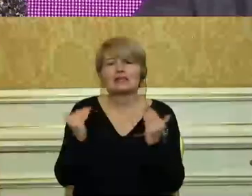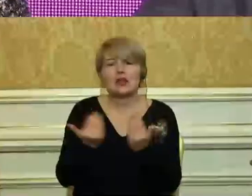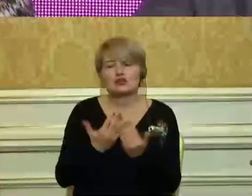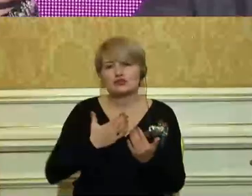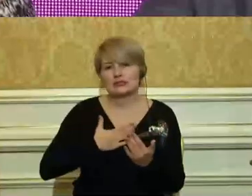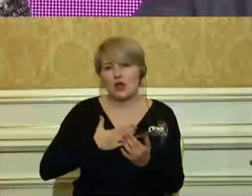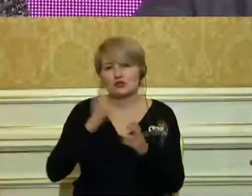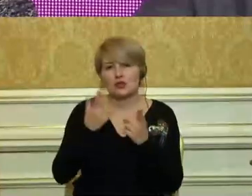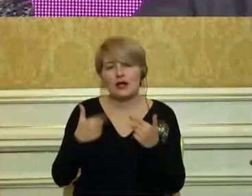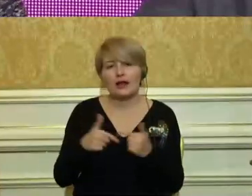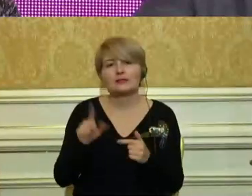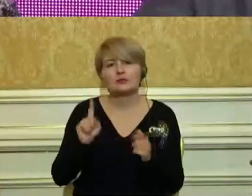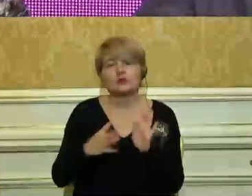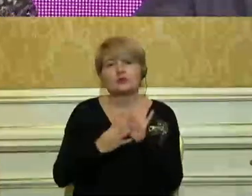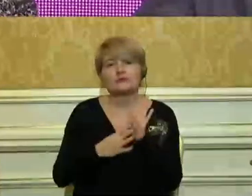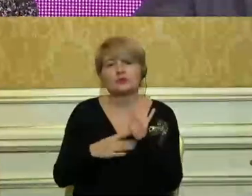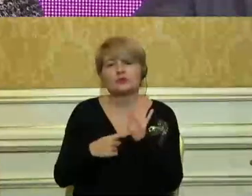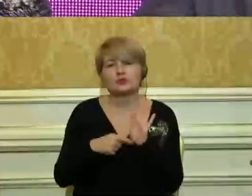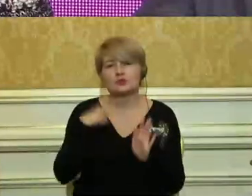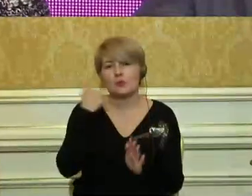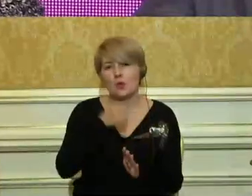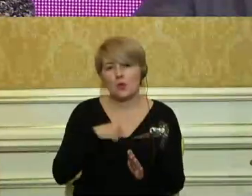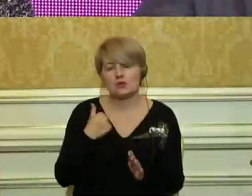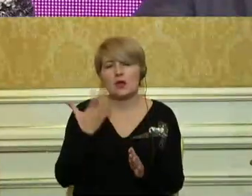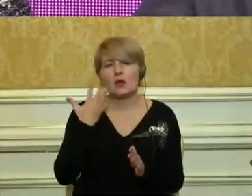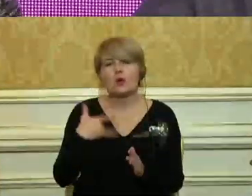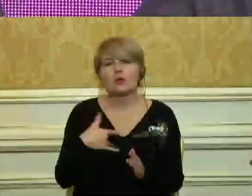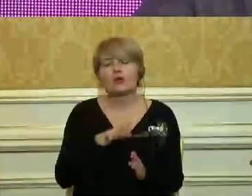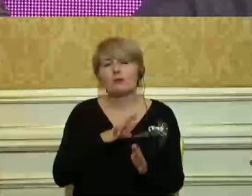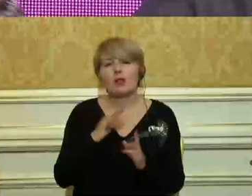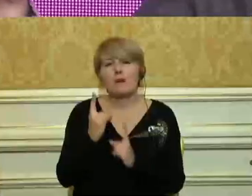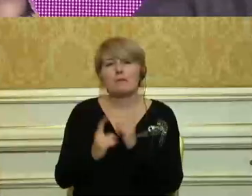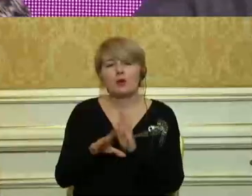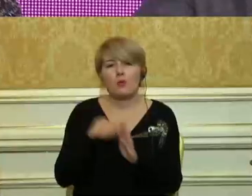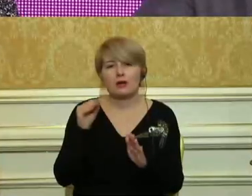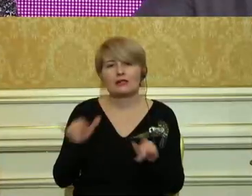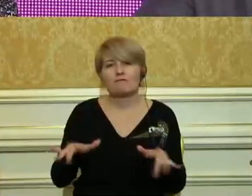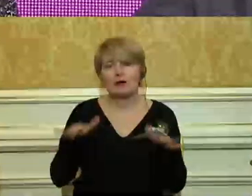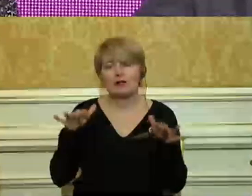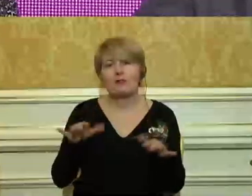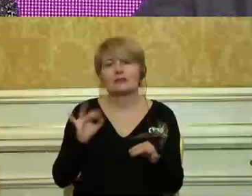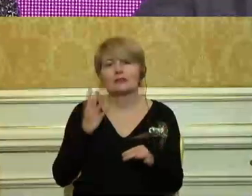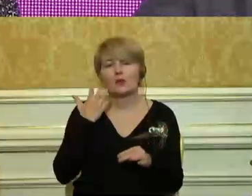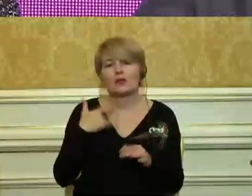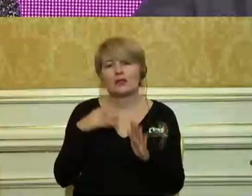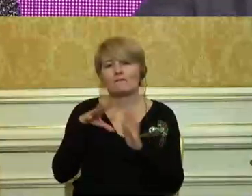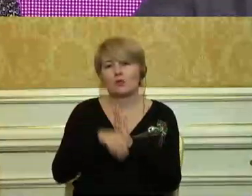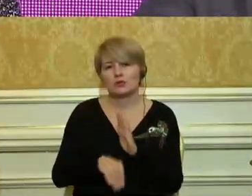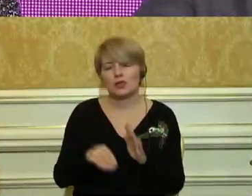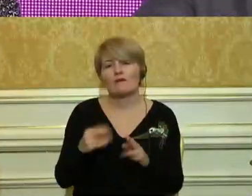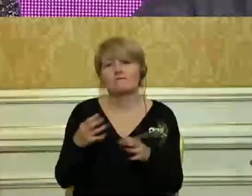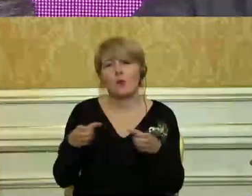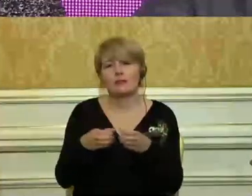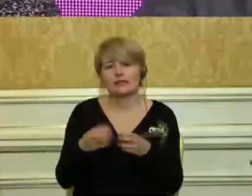my choice was, when I was re-elected to the Parliament, National Security and Defense Committee.